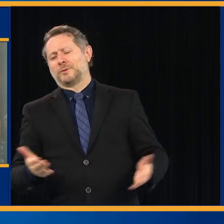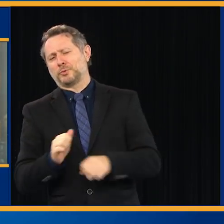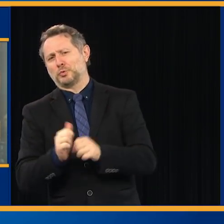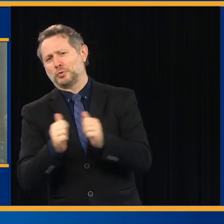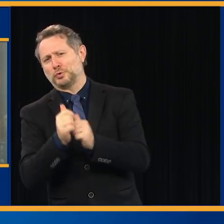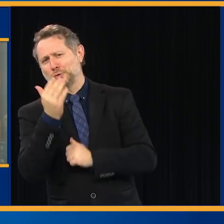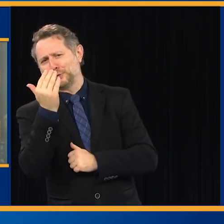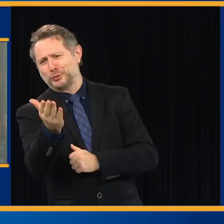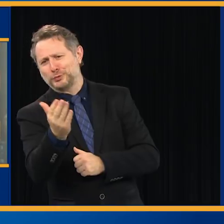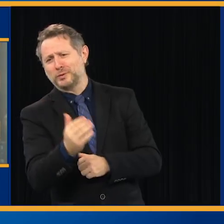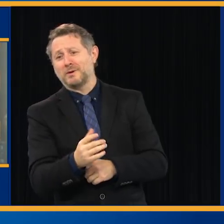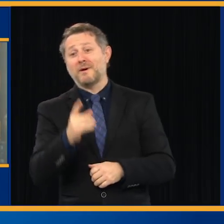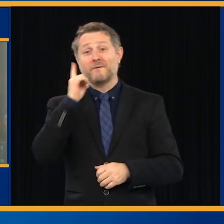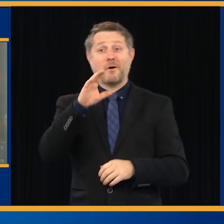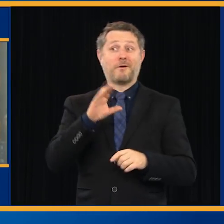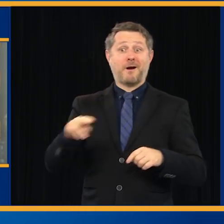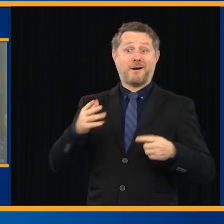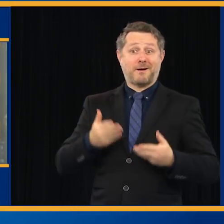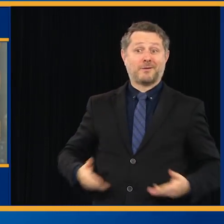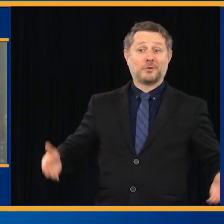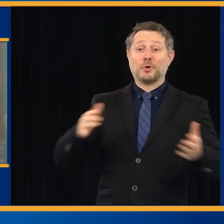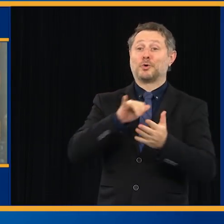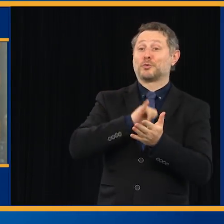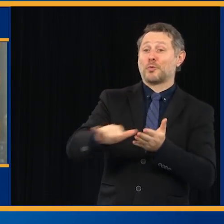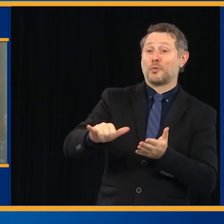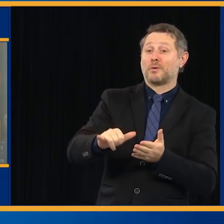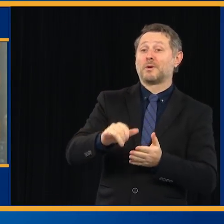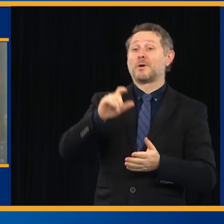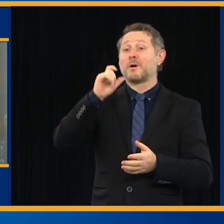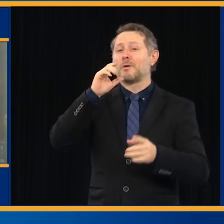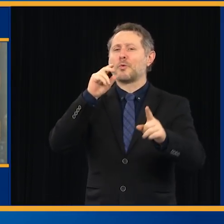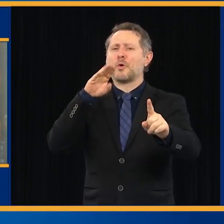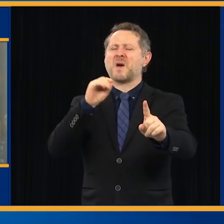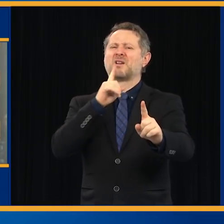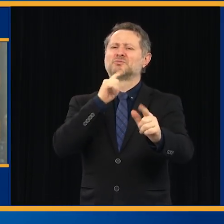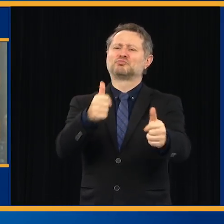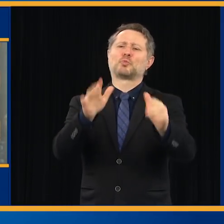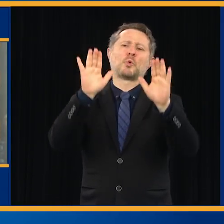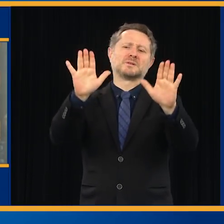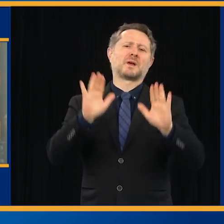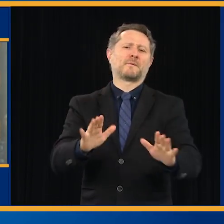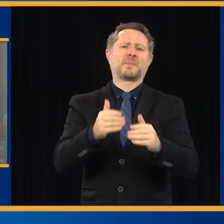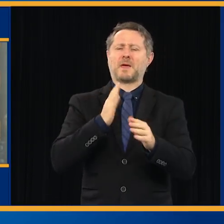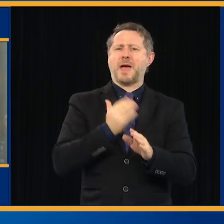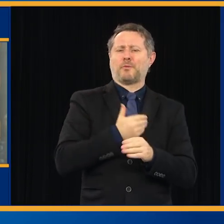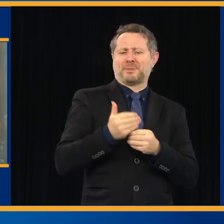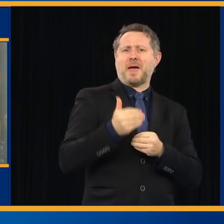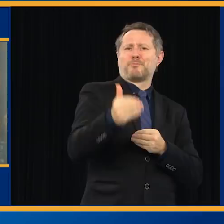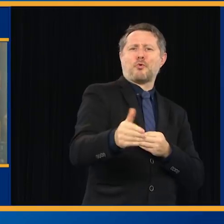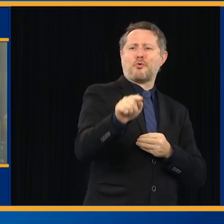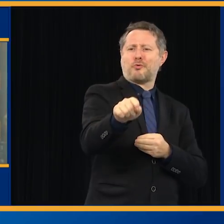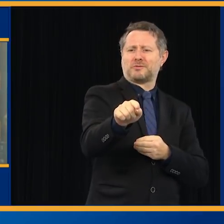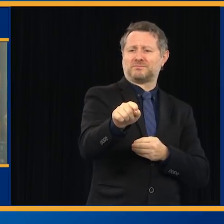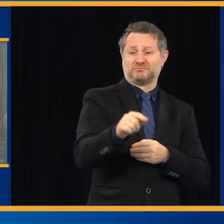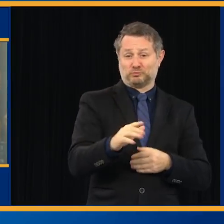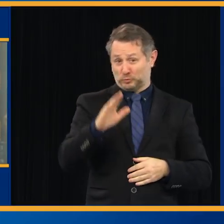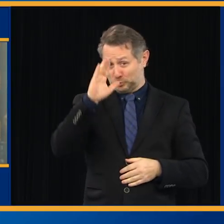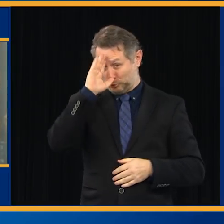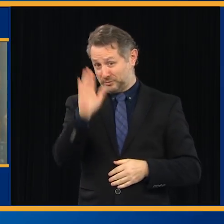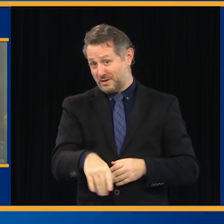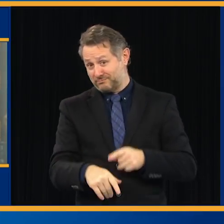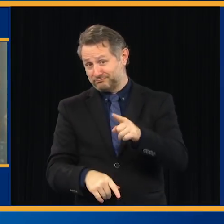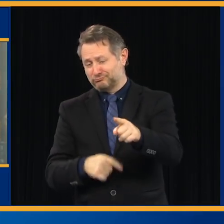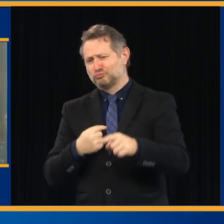of Connecticut, New York, and Andrew Cuomo has been a very good neighbor for us. And as you know, we got into this together.